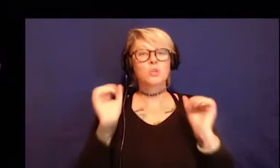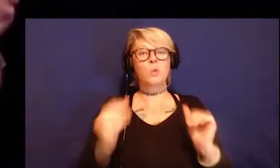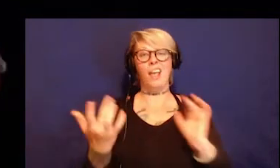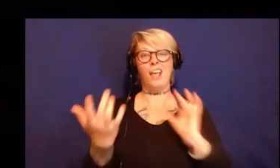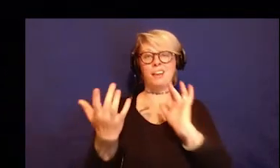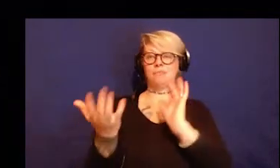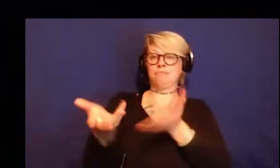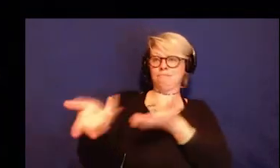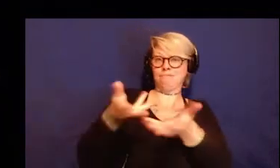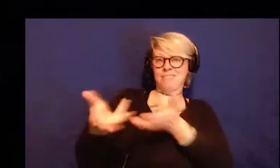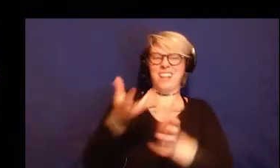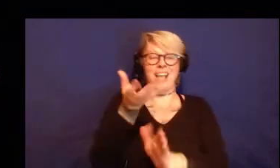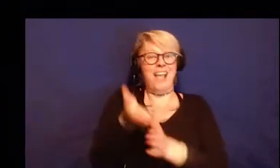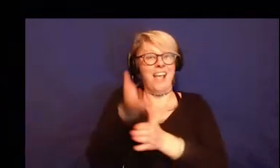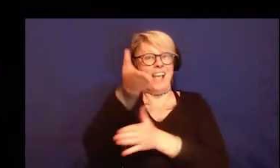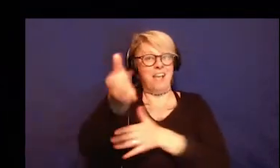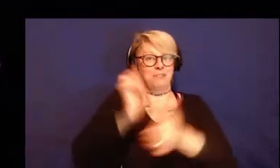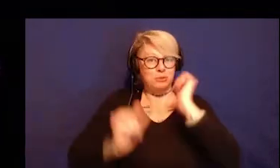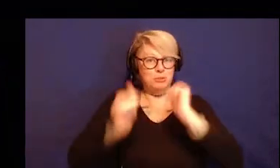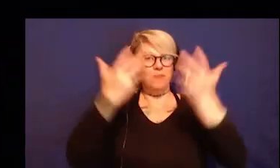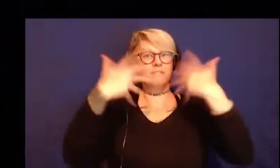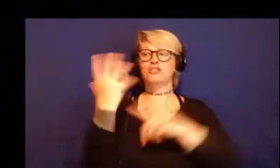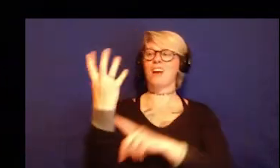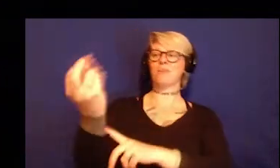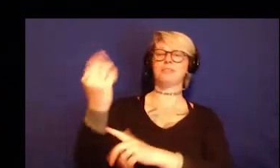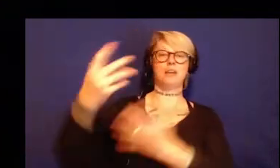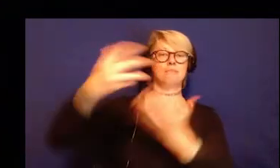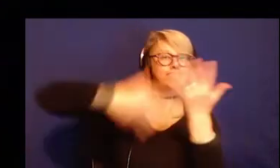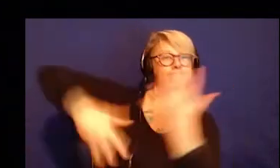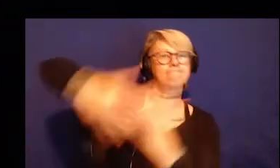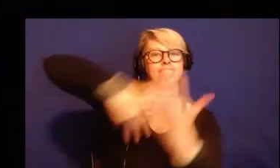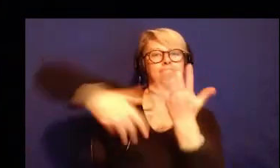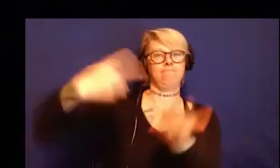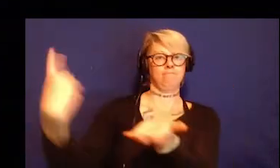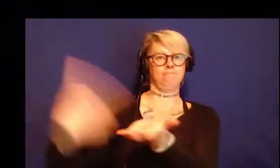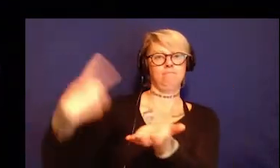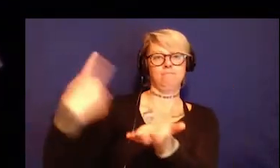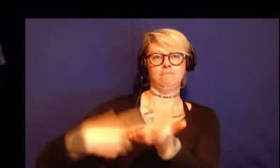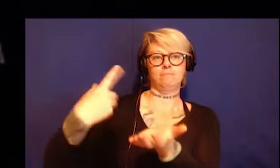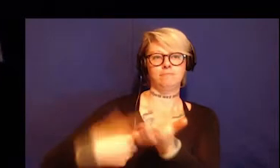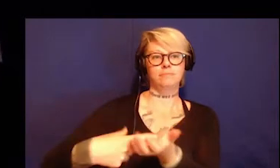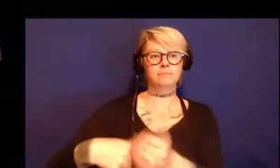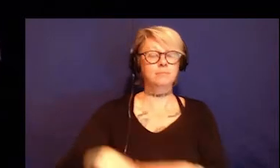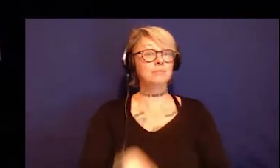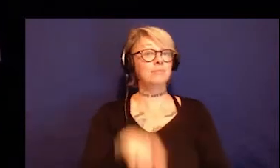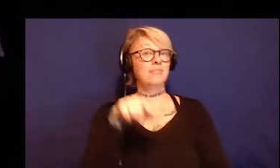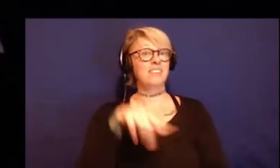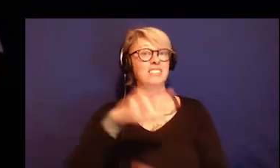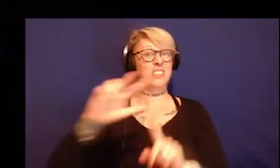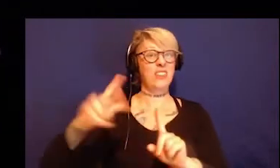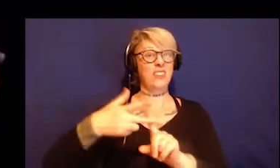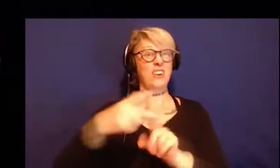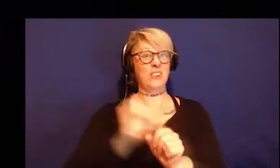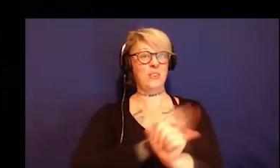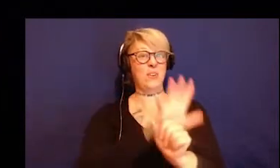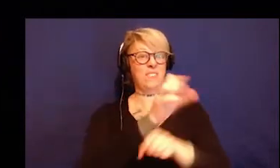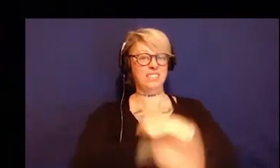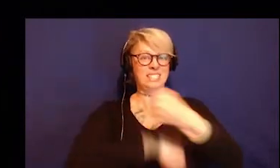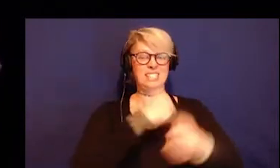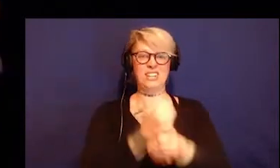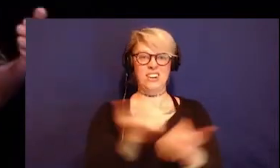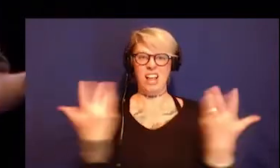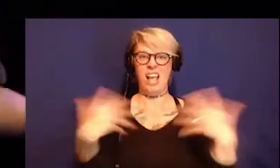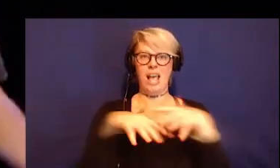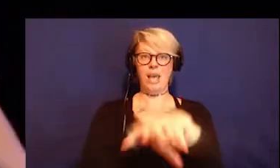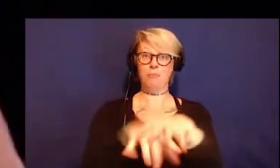But yeah, we're really excited to have an audience here to help be an extension of the development, especially after this is our 3rd COVID year where we're like hybrid this year,